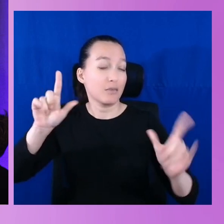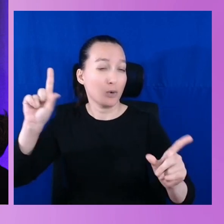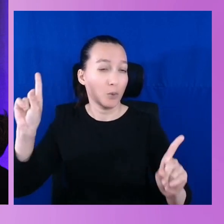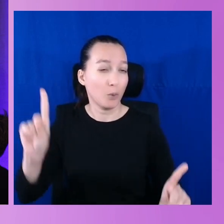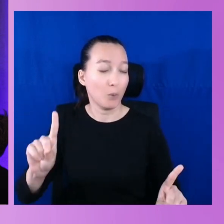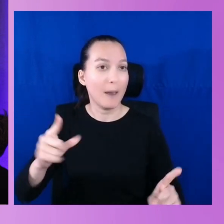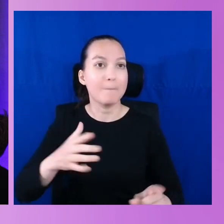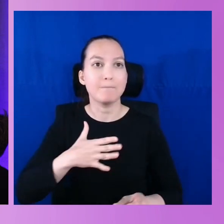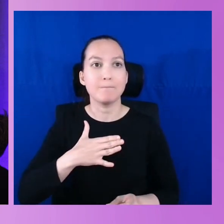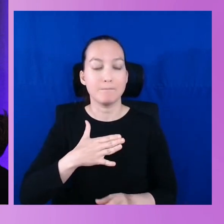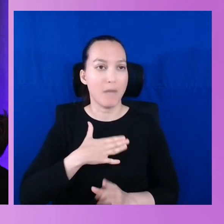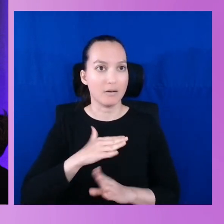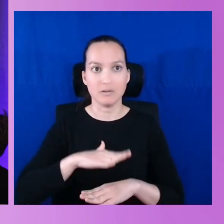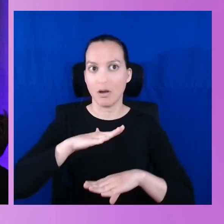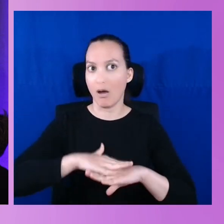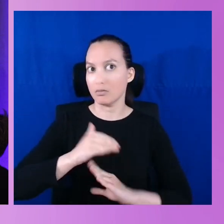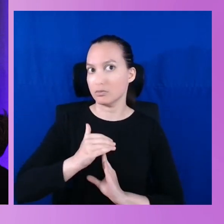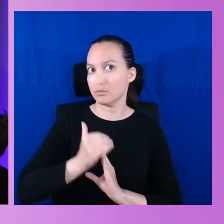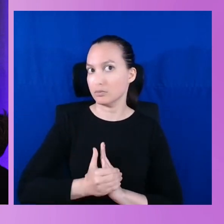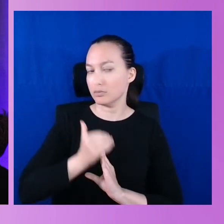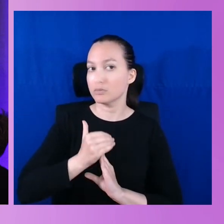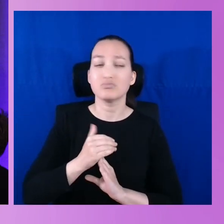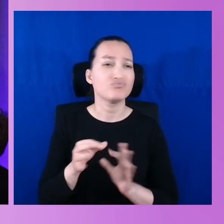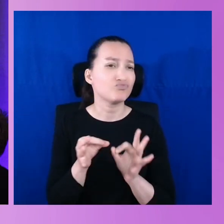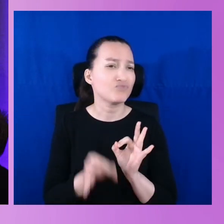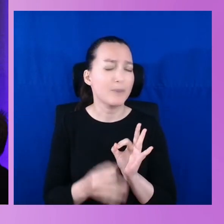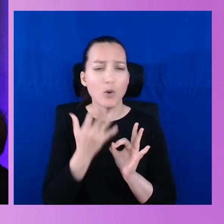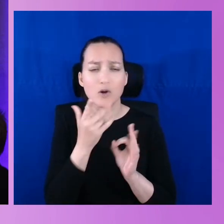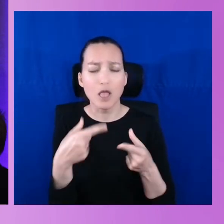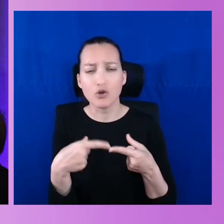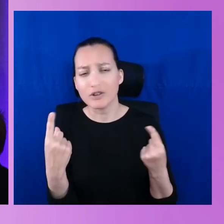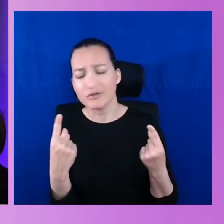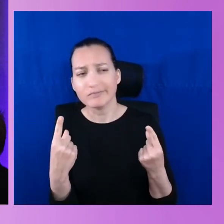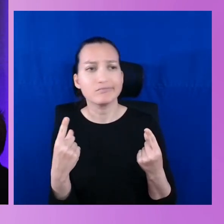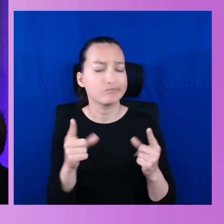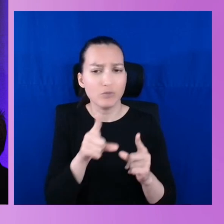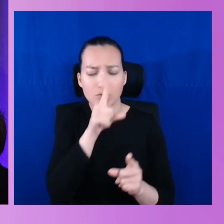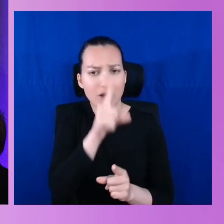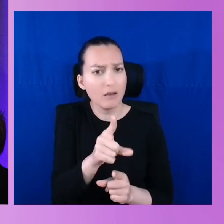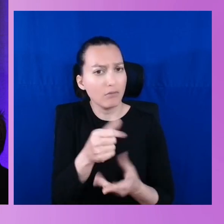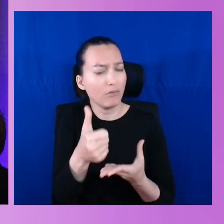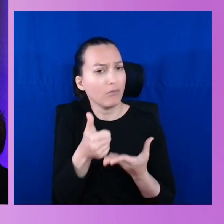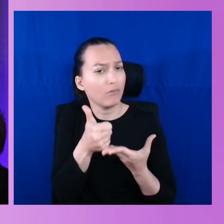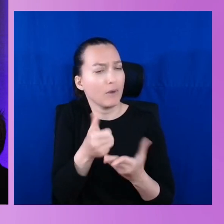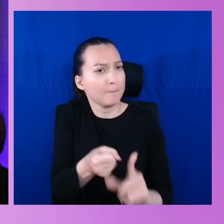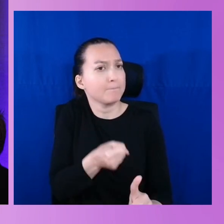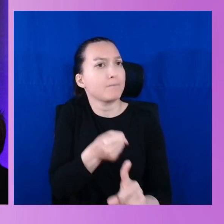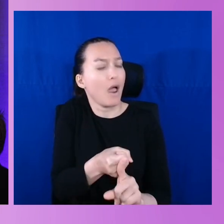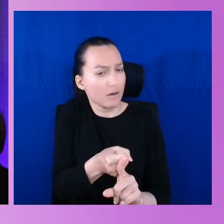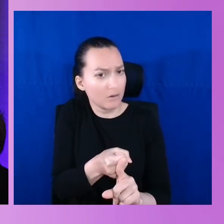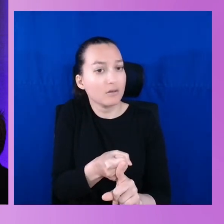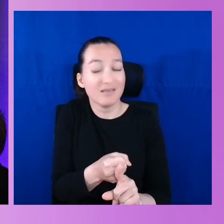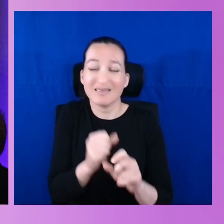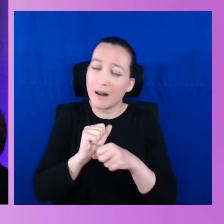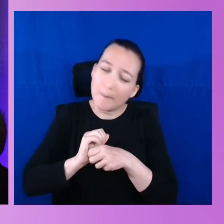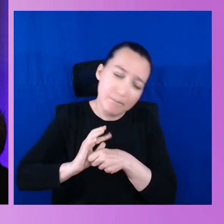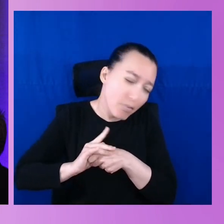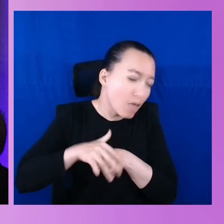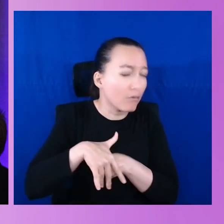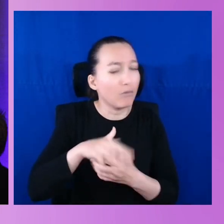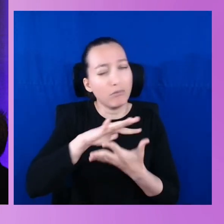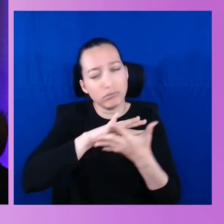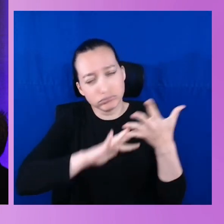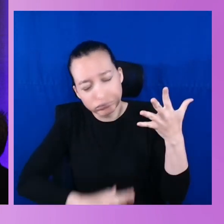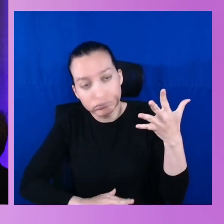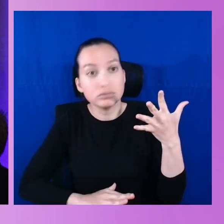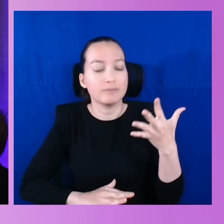by default. Simple color contrast features can really be impactful and helpful, and there's plenty more in there. So